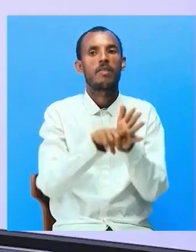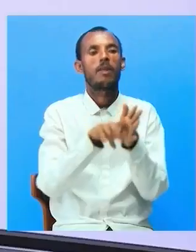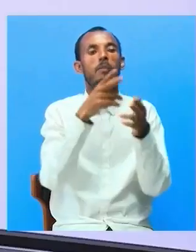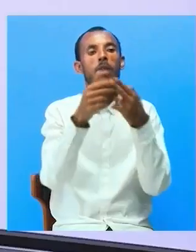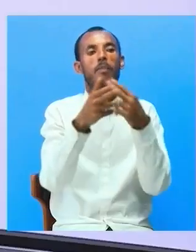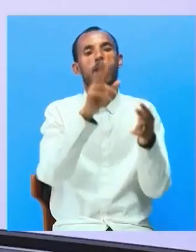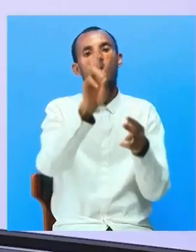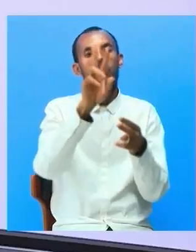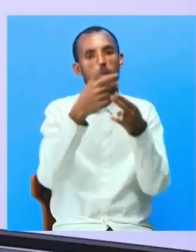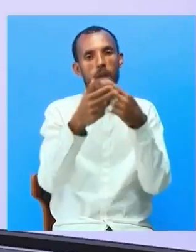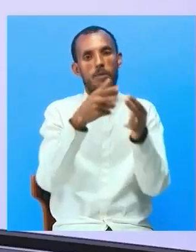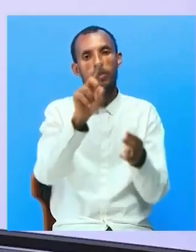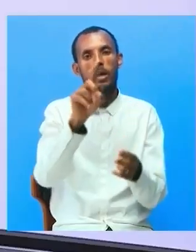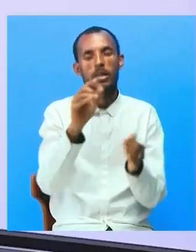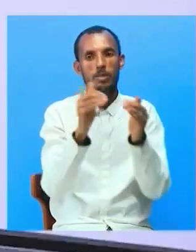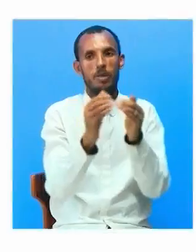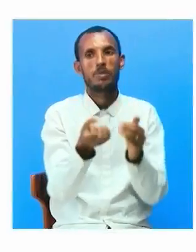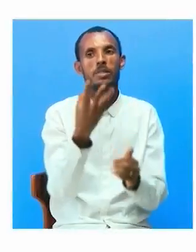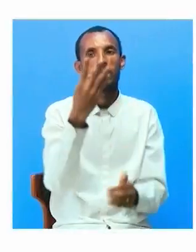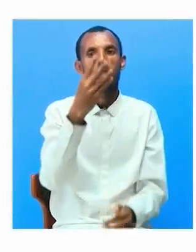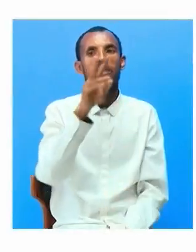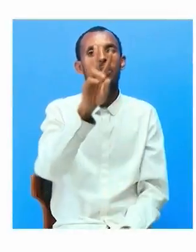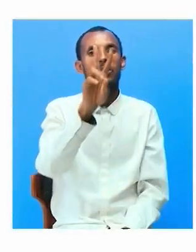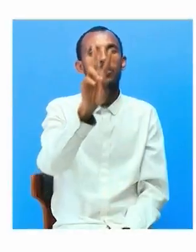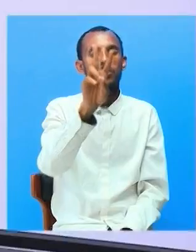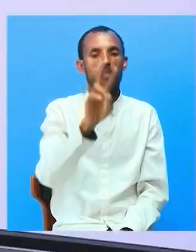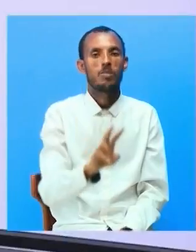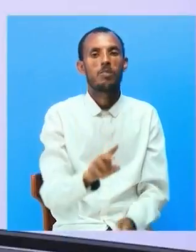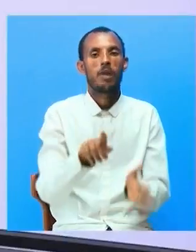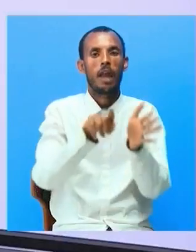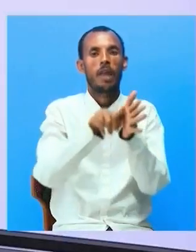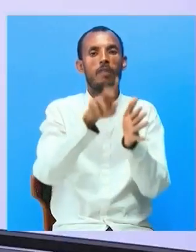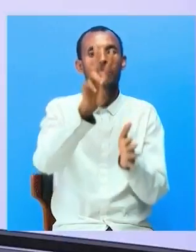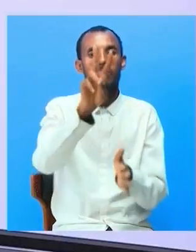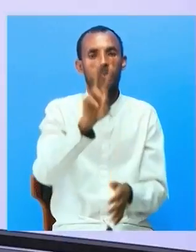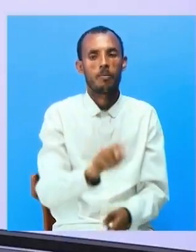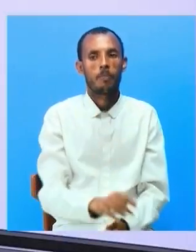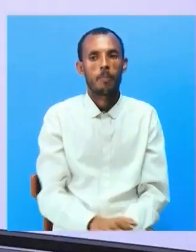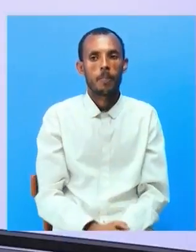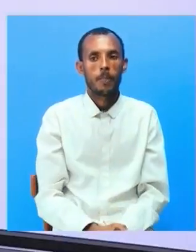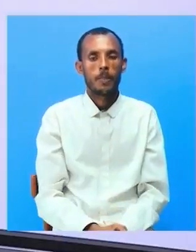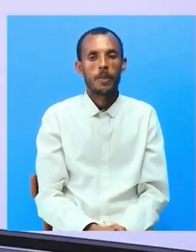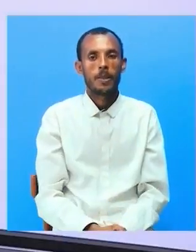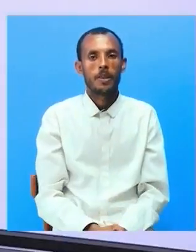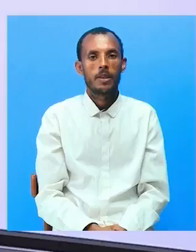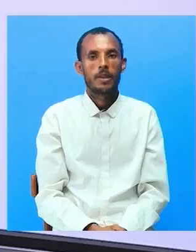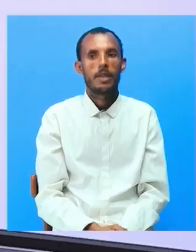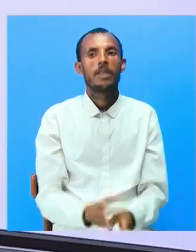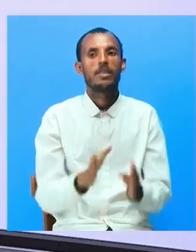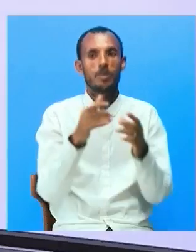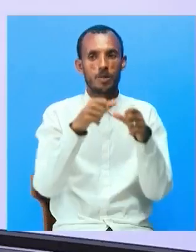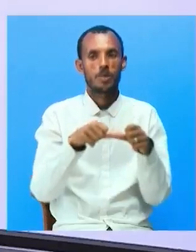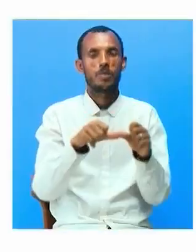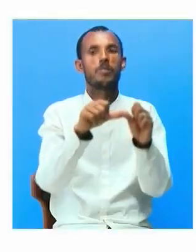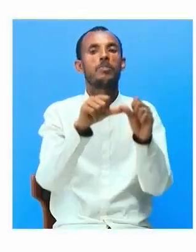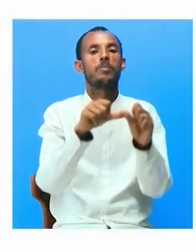multiply. 2 times 1 is 2. Therefore, the answer will be this negative 2. Let's